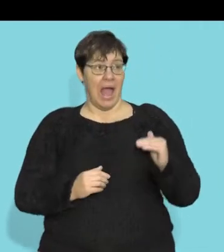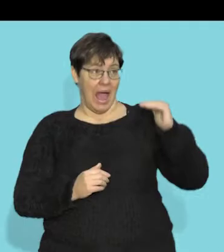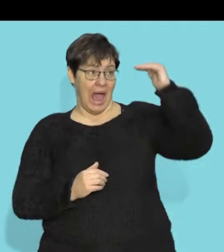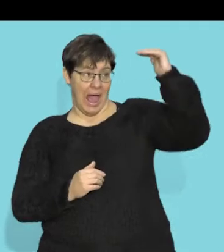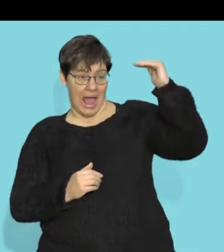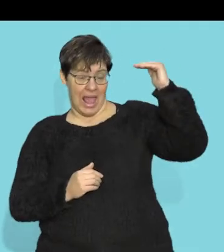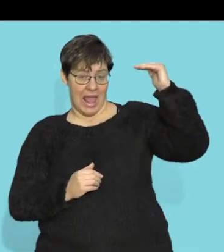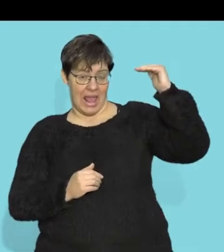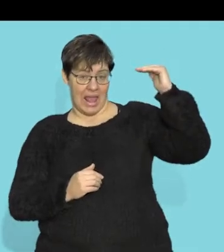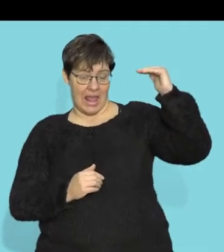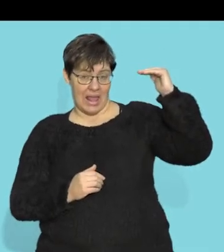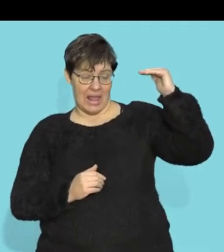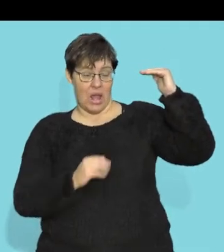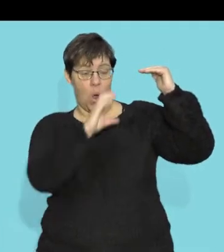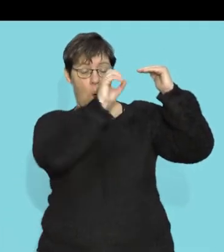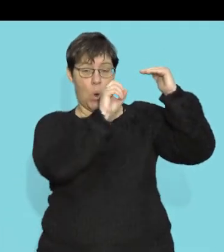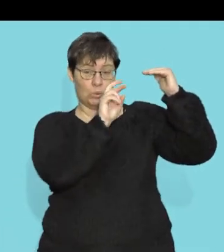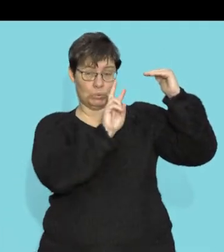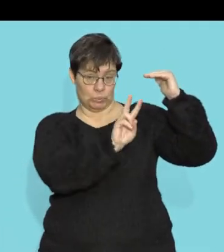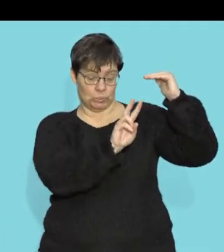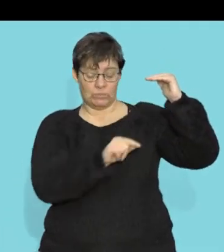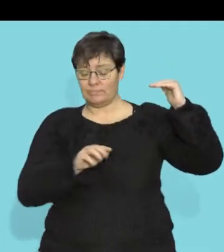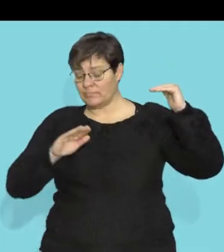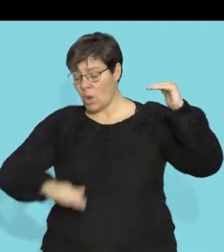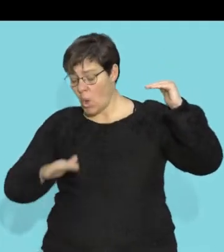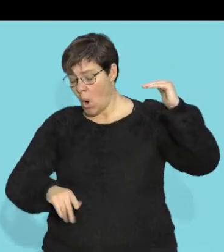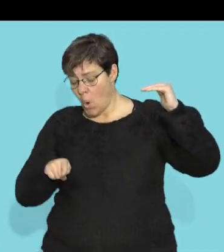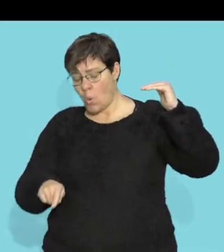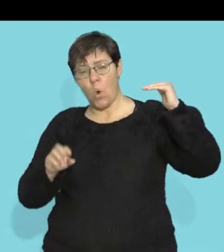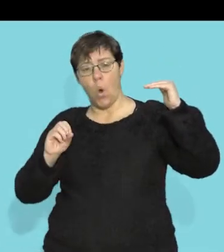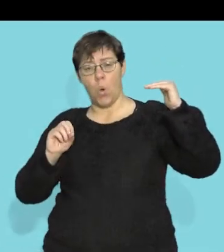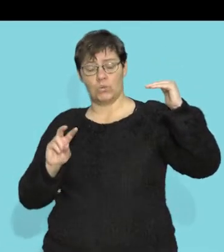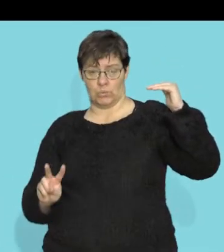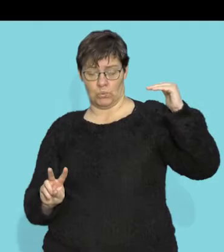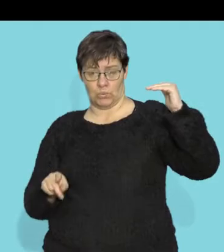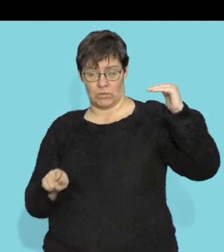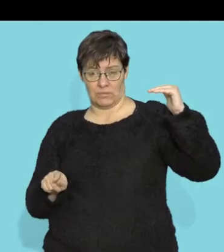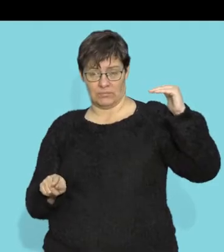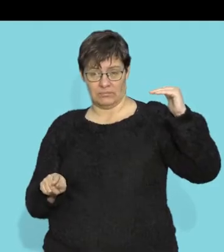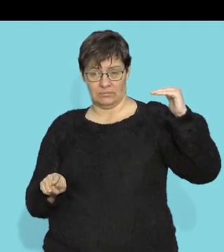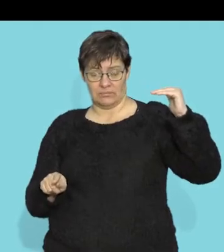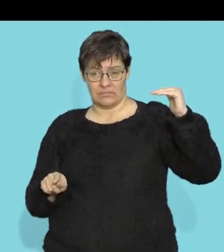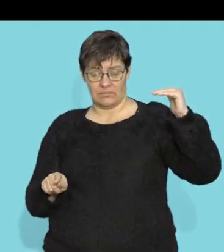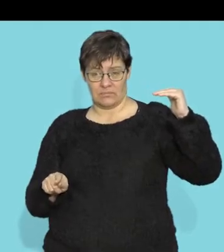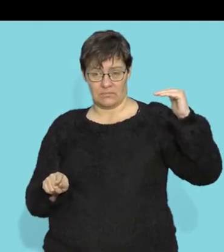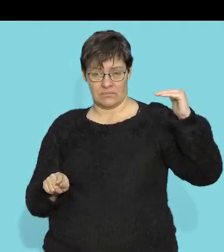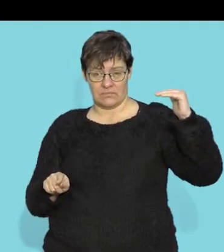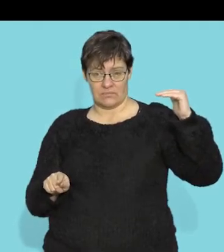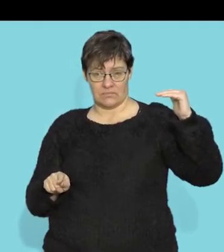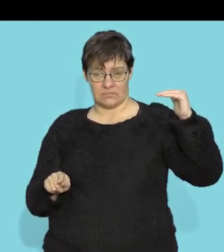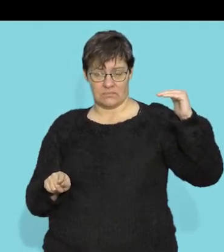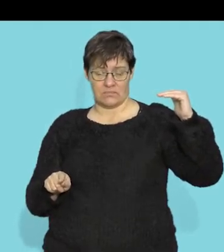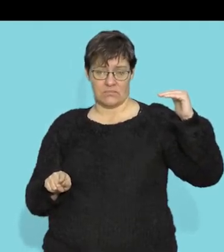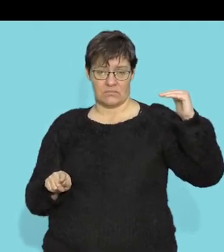amount of carbon or oxygen on one side, and on the other side, I have a low all